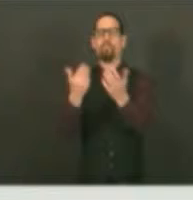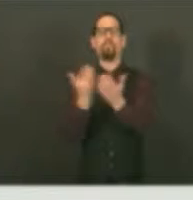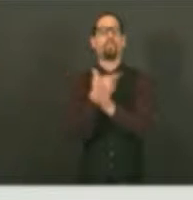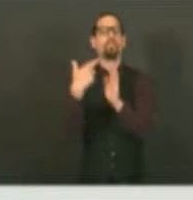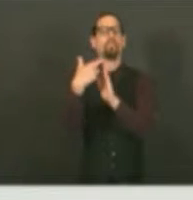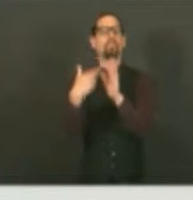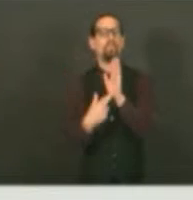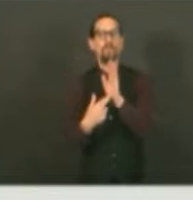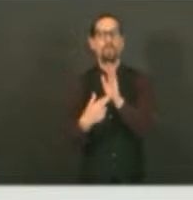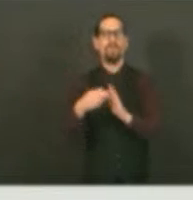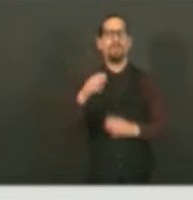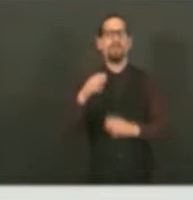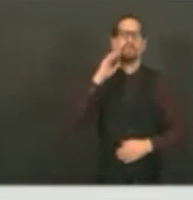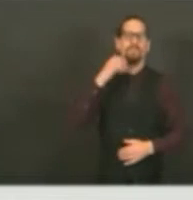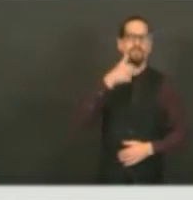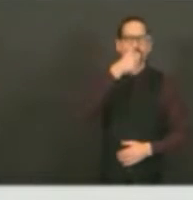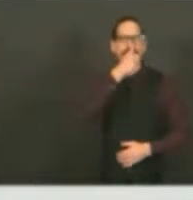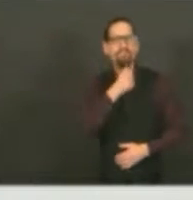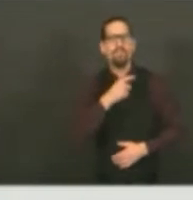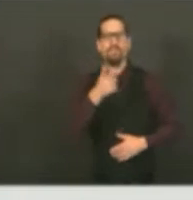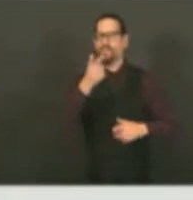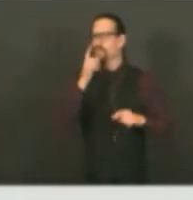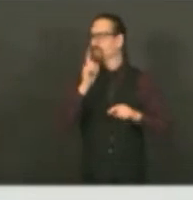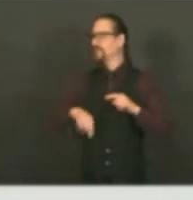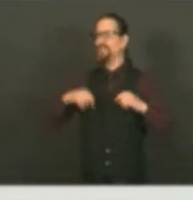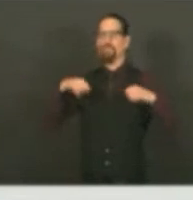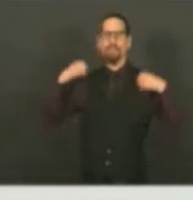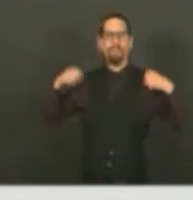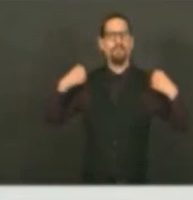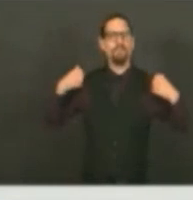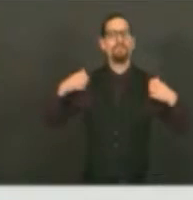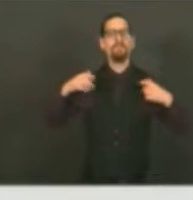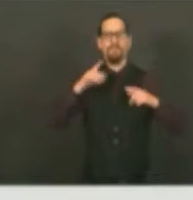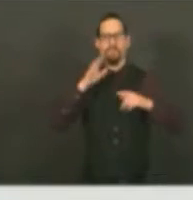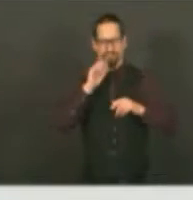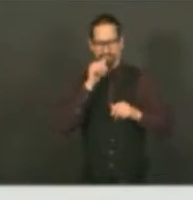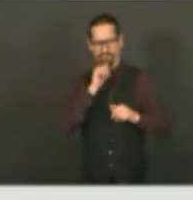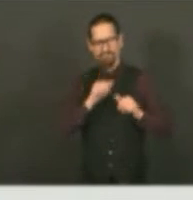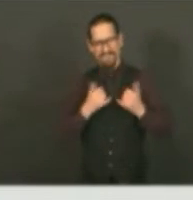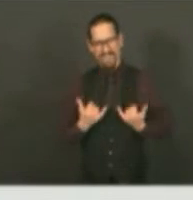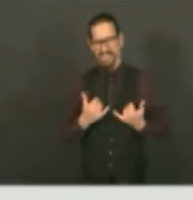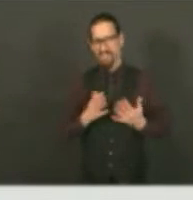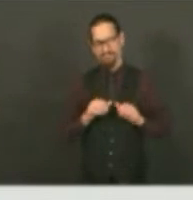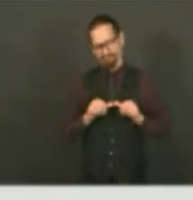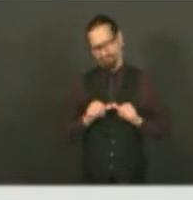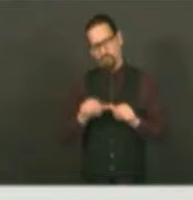the gym, starting December 21st, they will again be open.